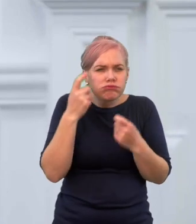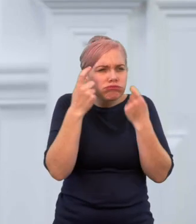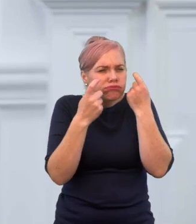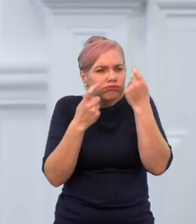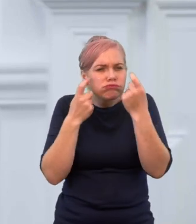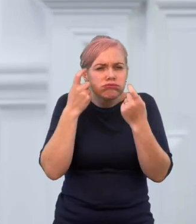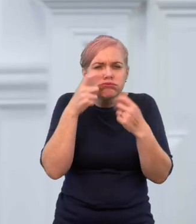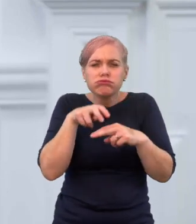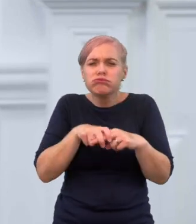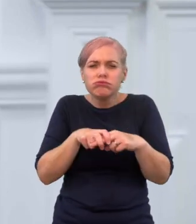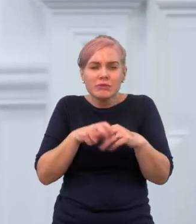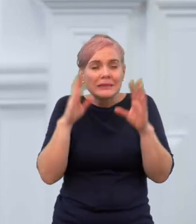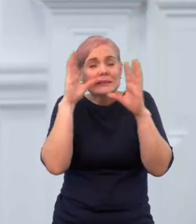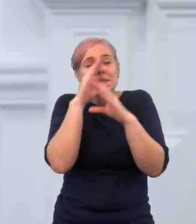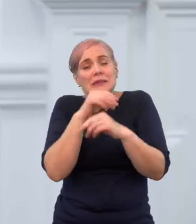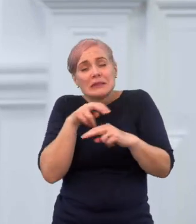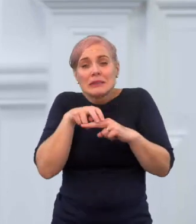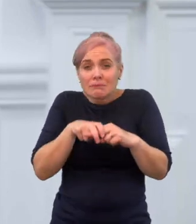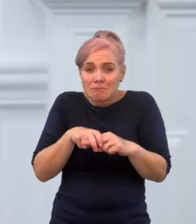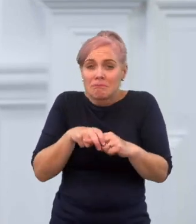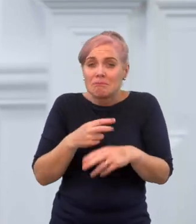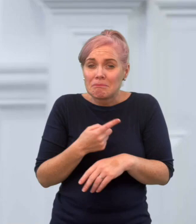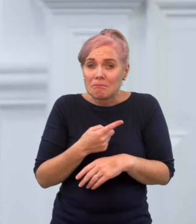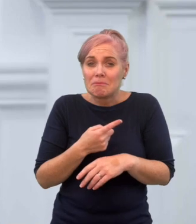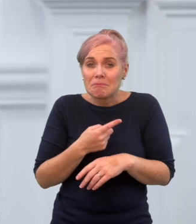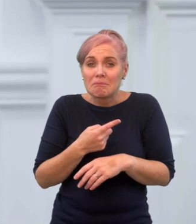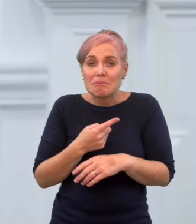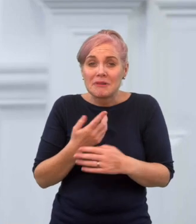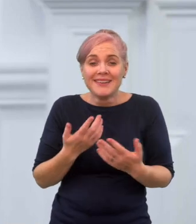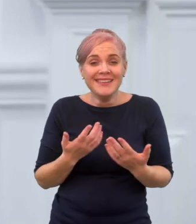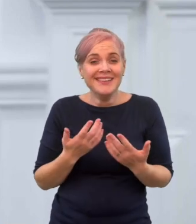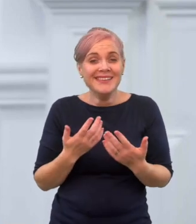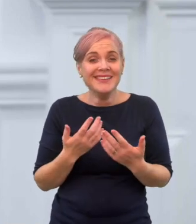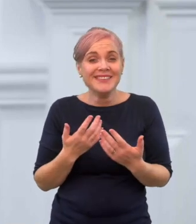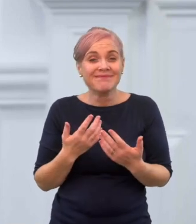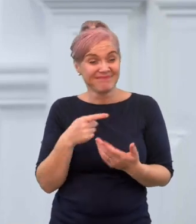broods there, you know, he thinks there, he sleeps there, you know. Yeah, I mean, you know,